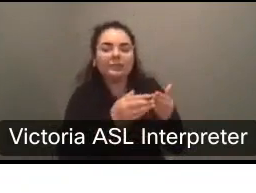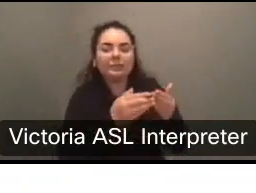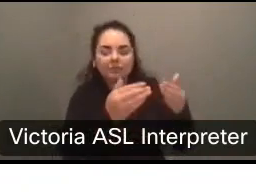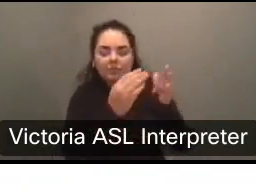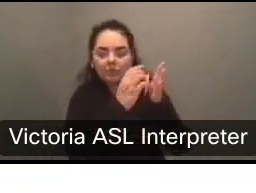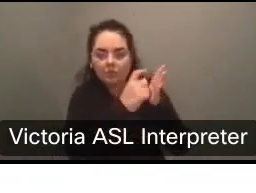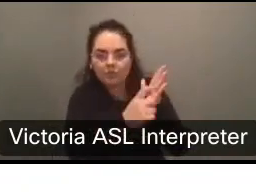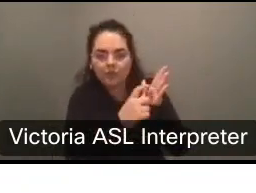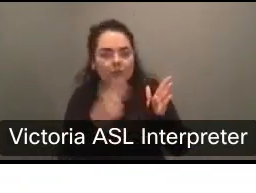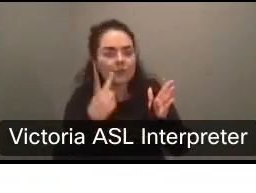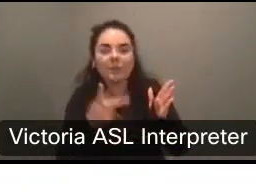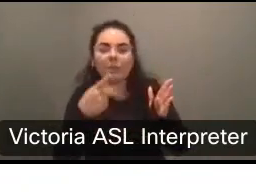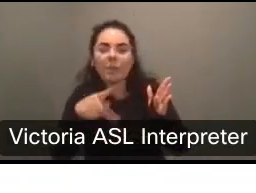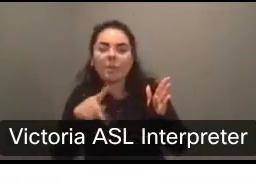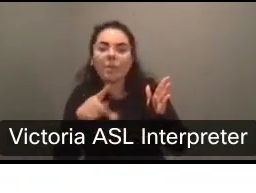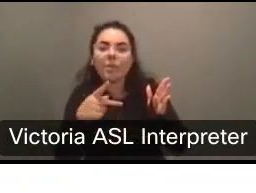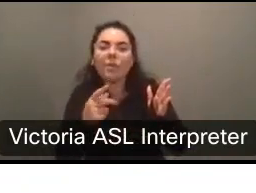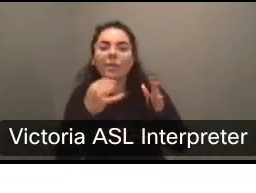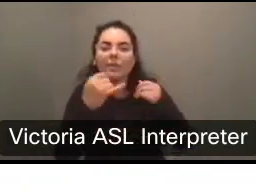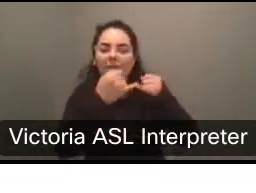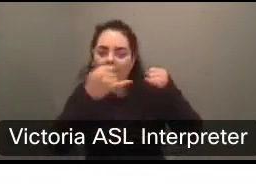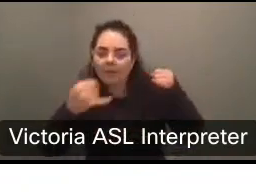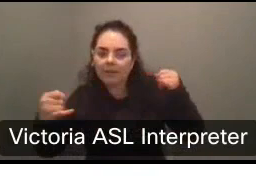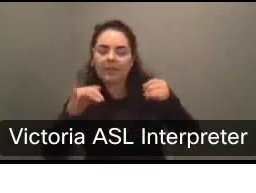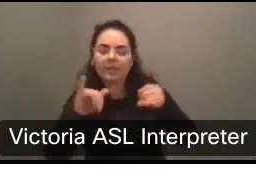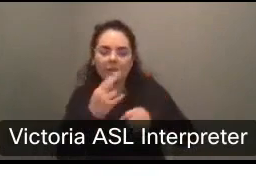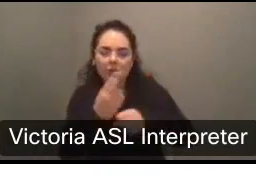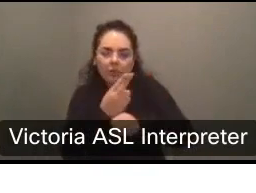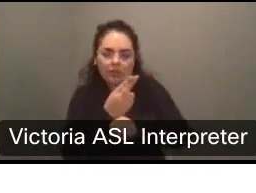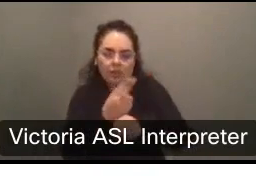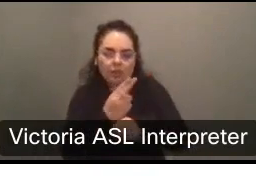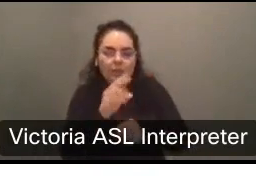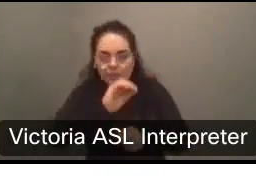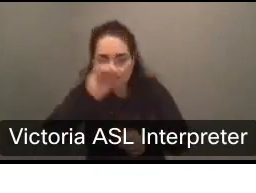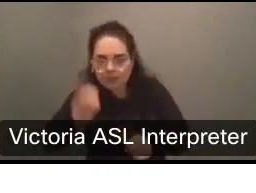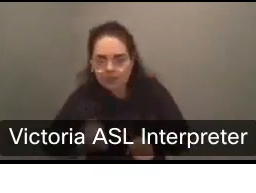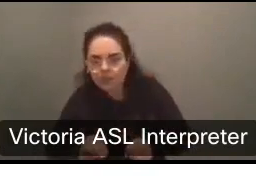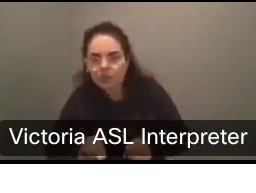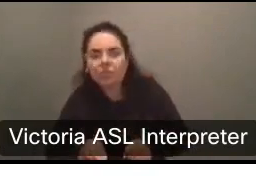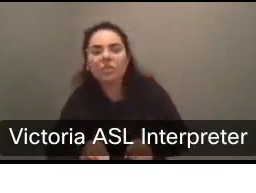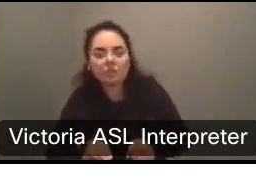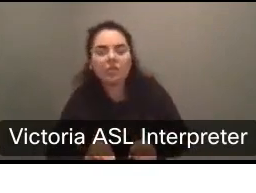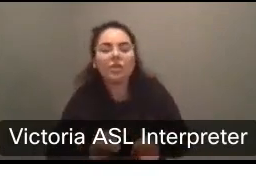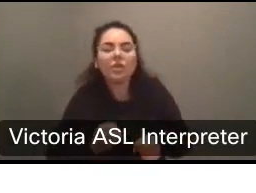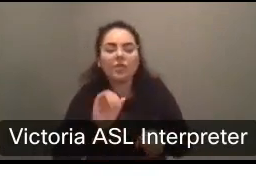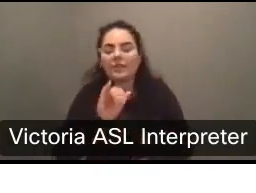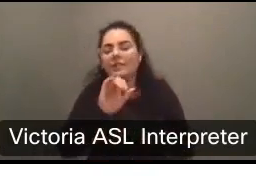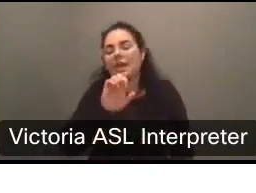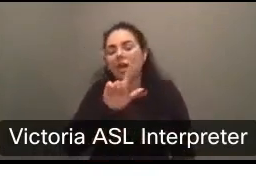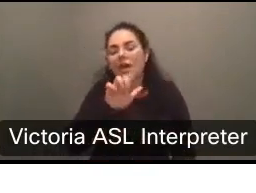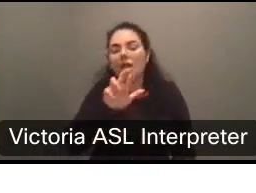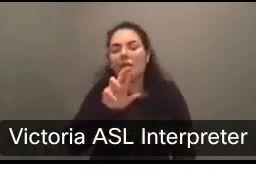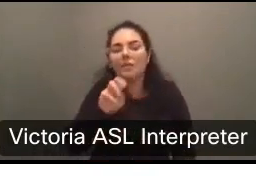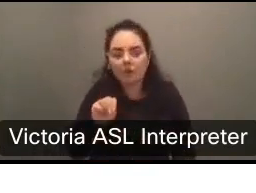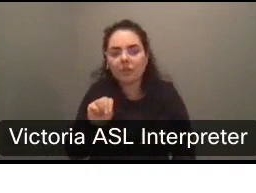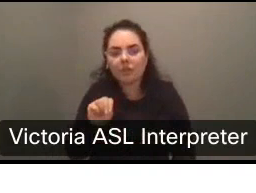purple line is the biggest one to pay attention to, which is our utilization percentage. Those are Elmhurst and Woodhull are the first